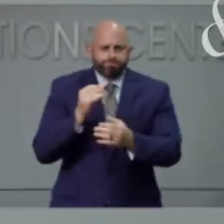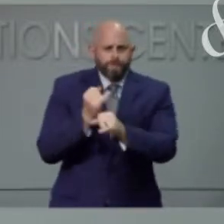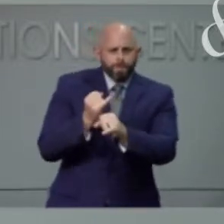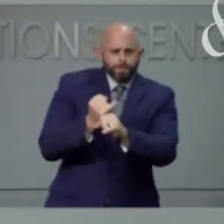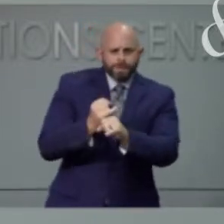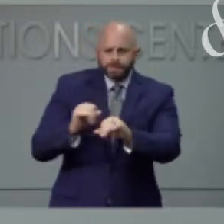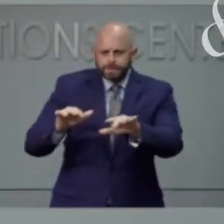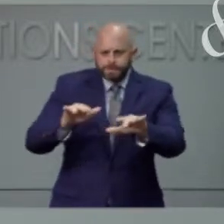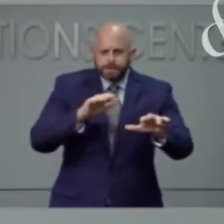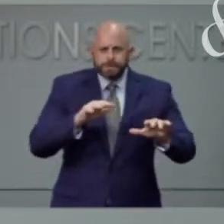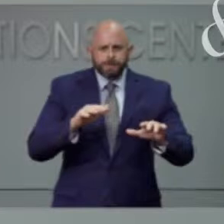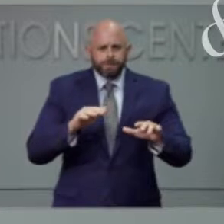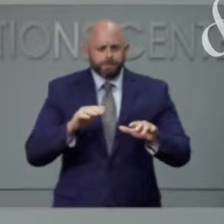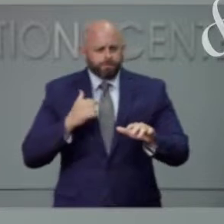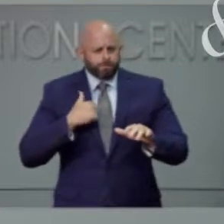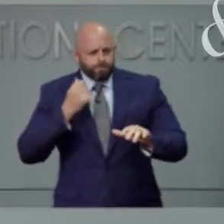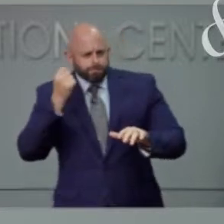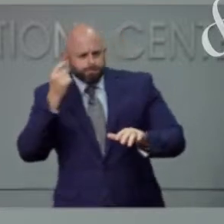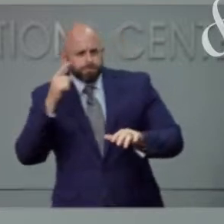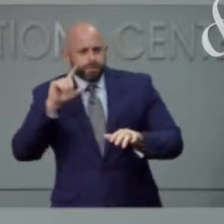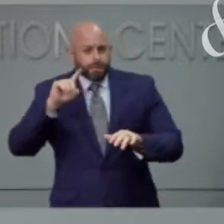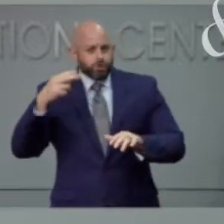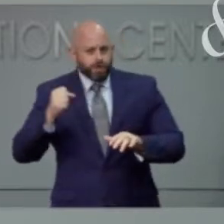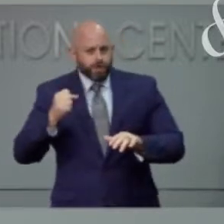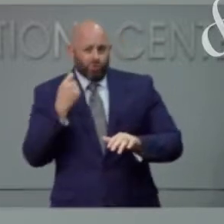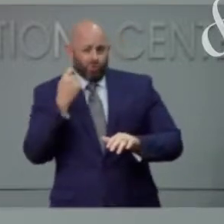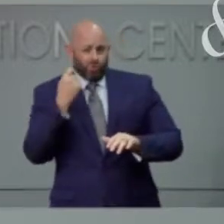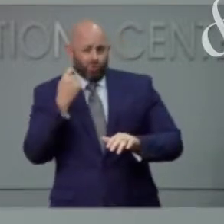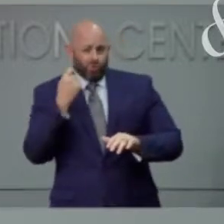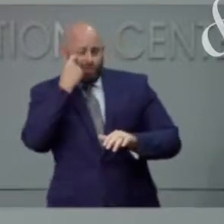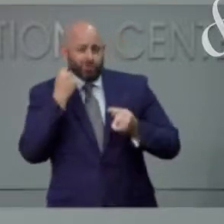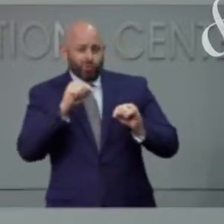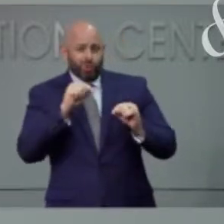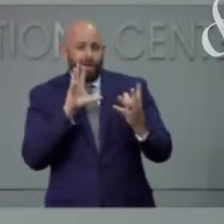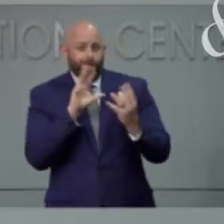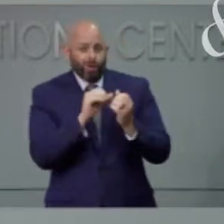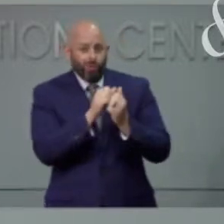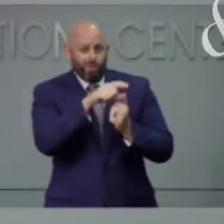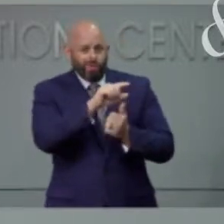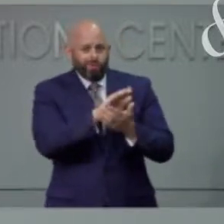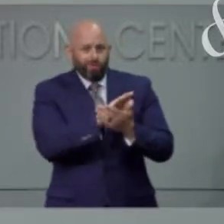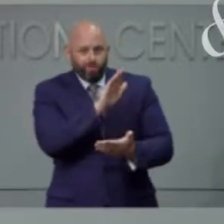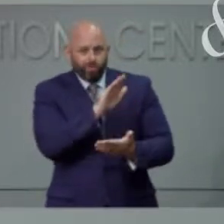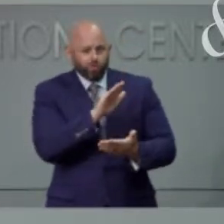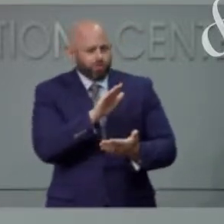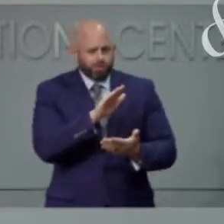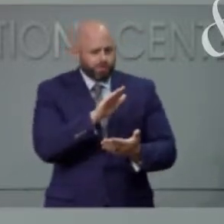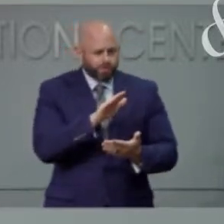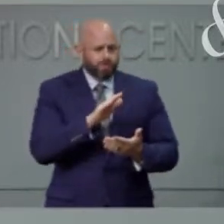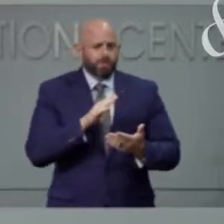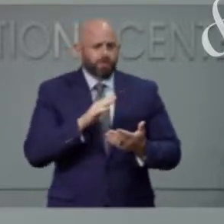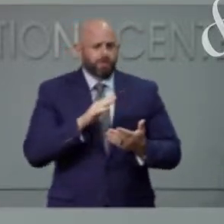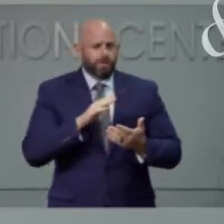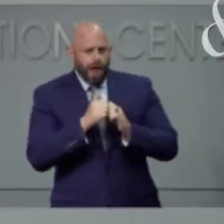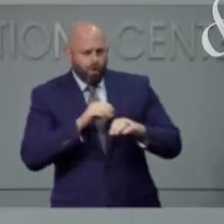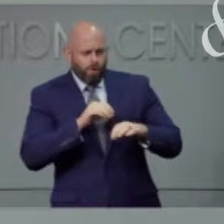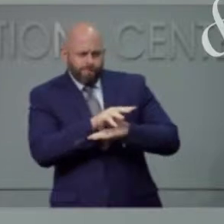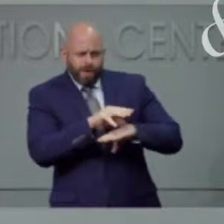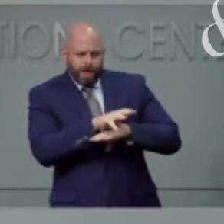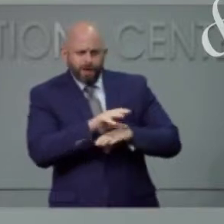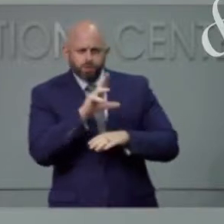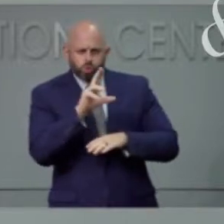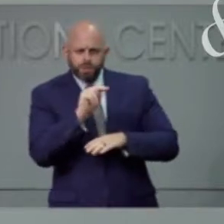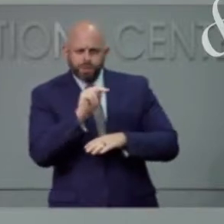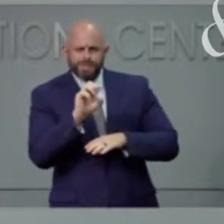state health department has recently tried to set up a meeting with them. Can you talk about what sorts of guidance you're providing